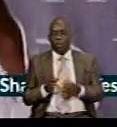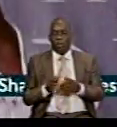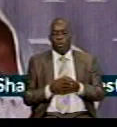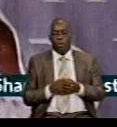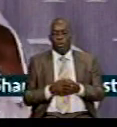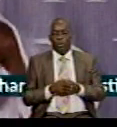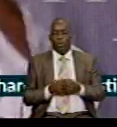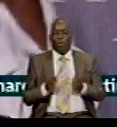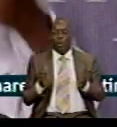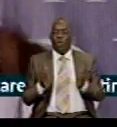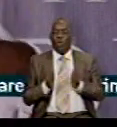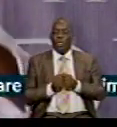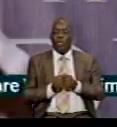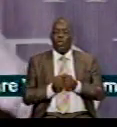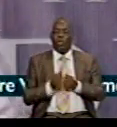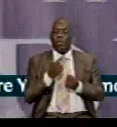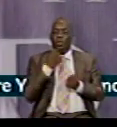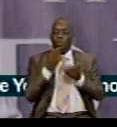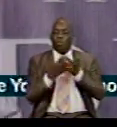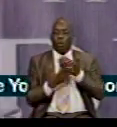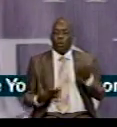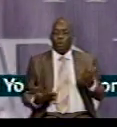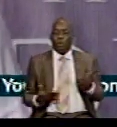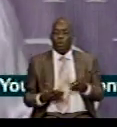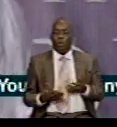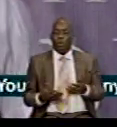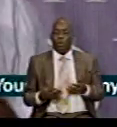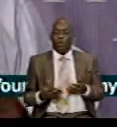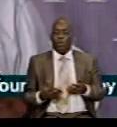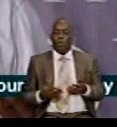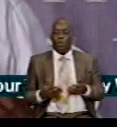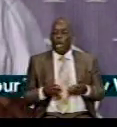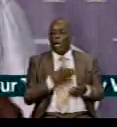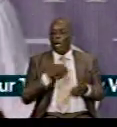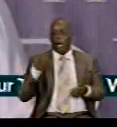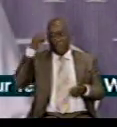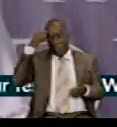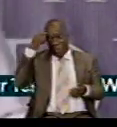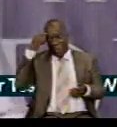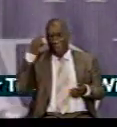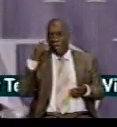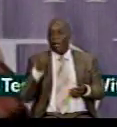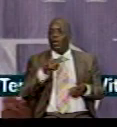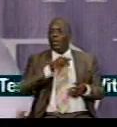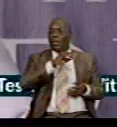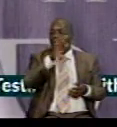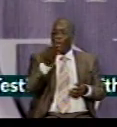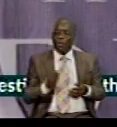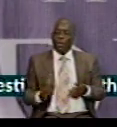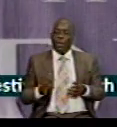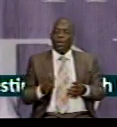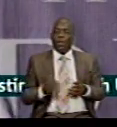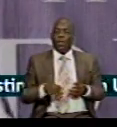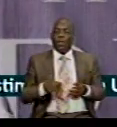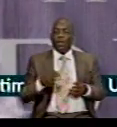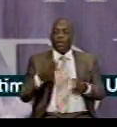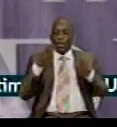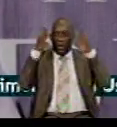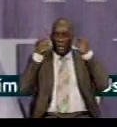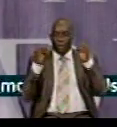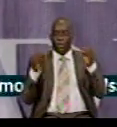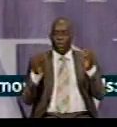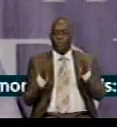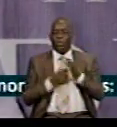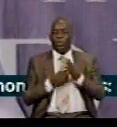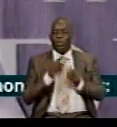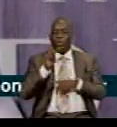With blood. The thing started coming out with blood. I said, hey, I've never experienced type of signal like this. Let me not just sit in the